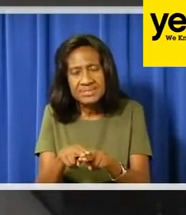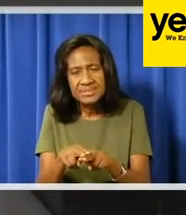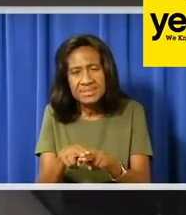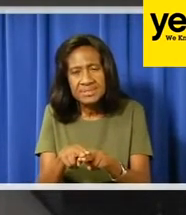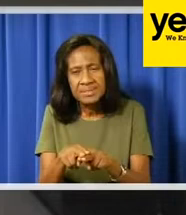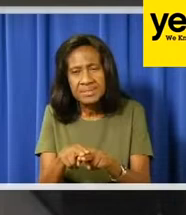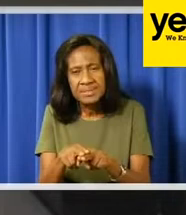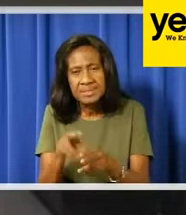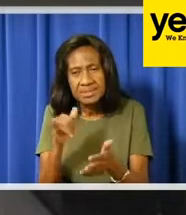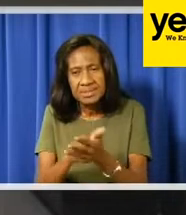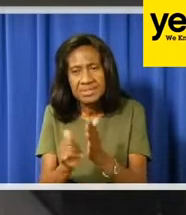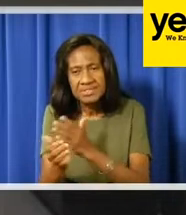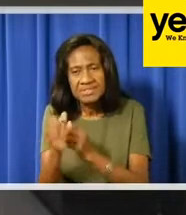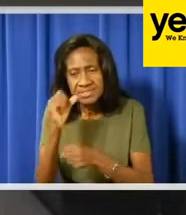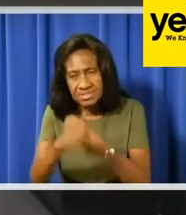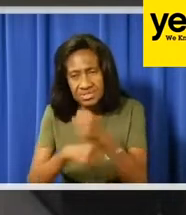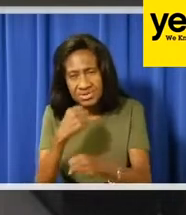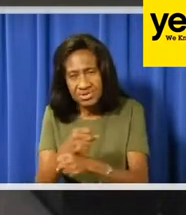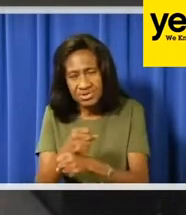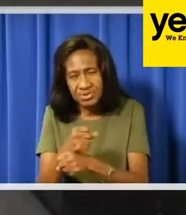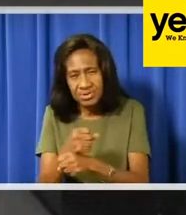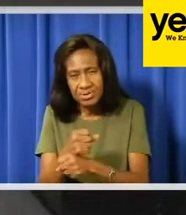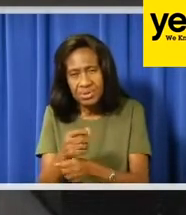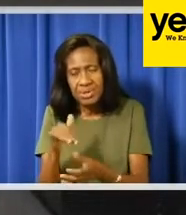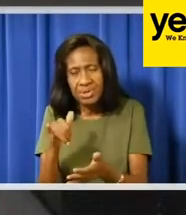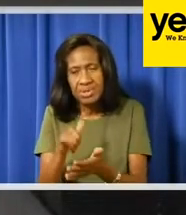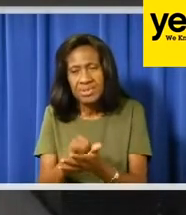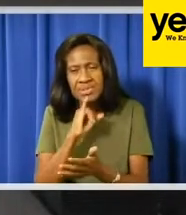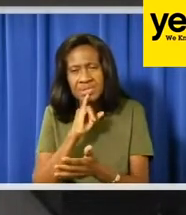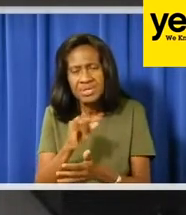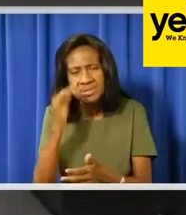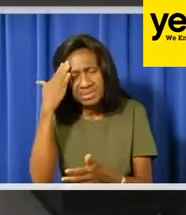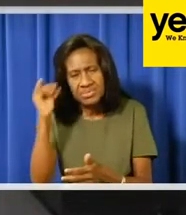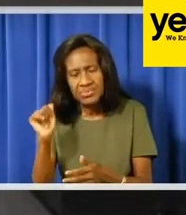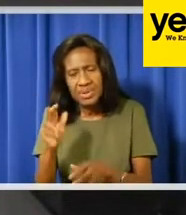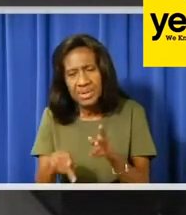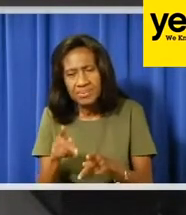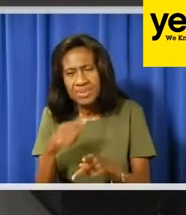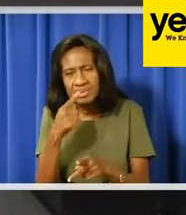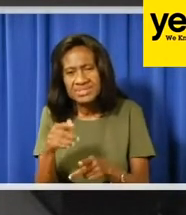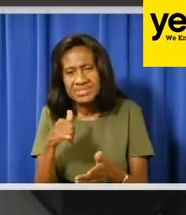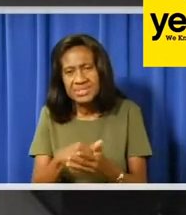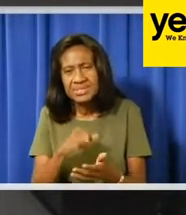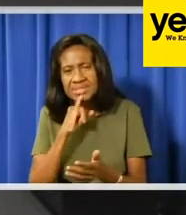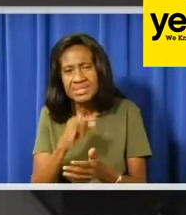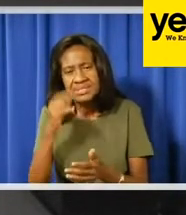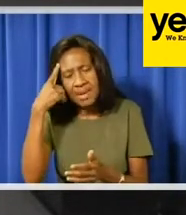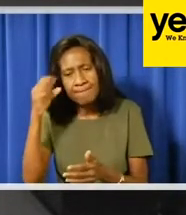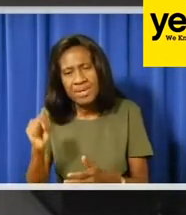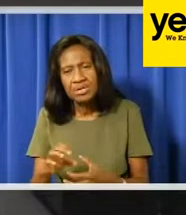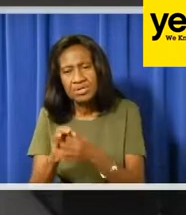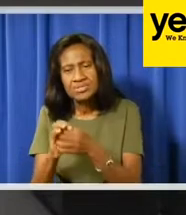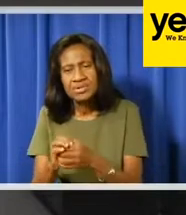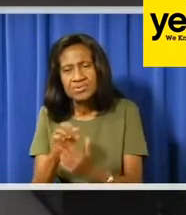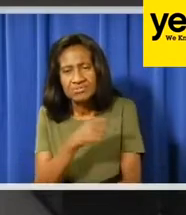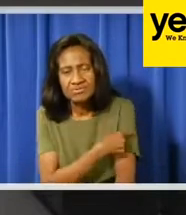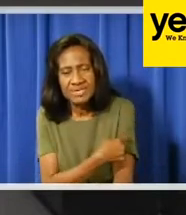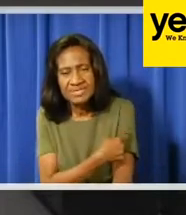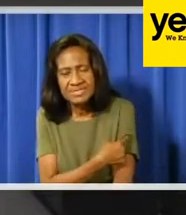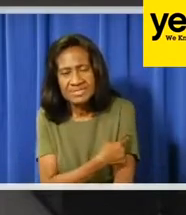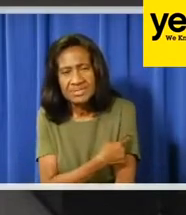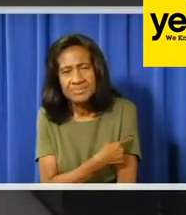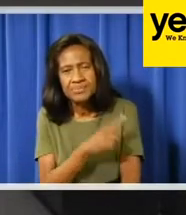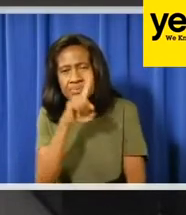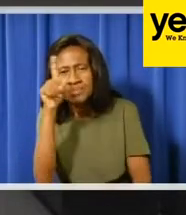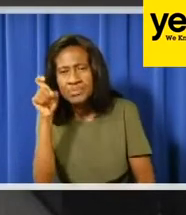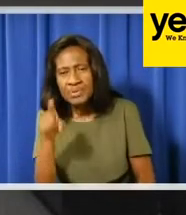suggest that it is as a result of the vaccine. Are you able to say whether we have collected death rate figures this year that are in any